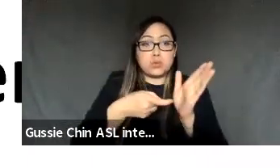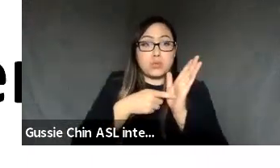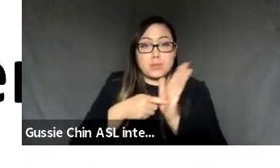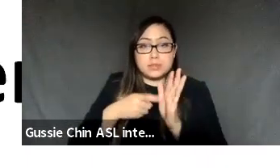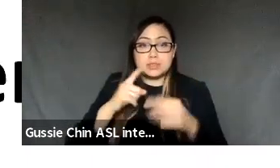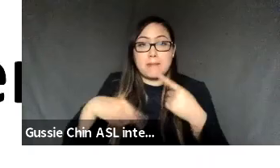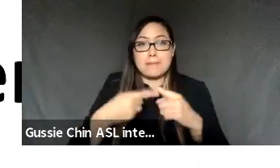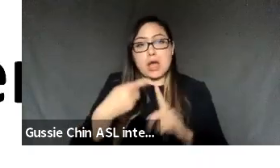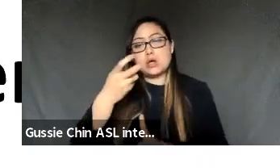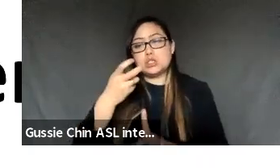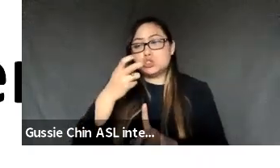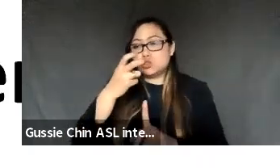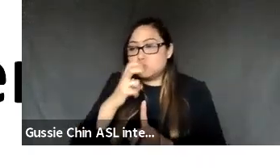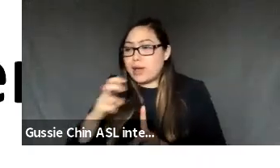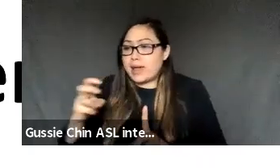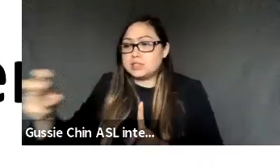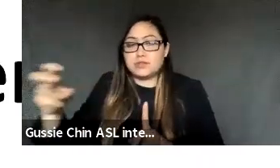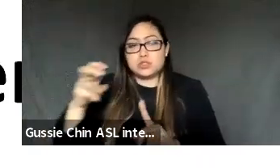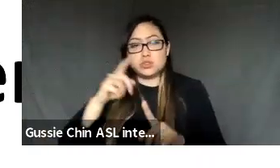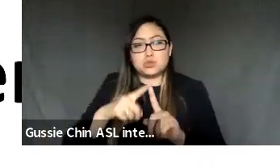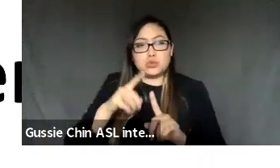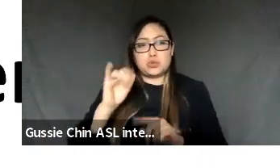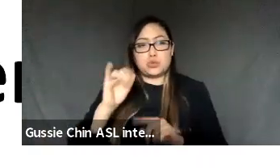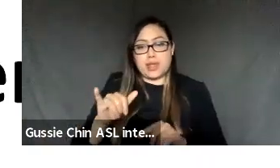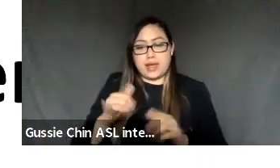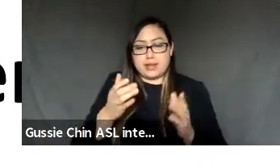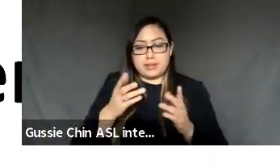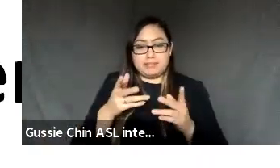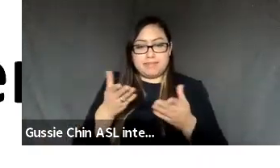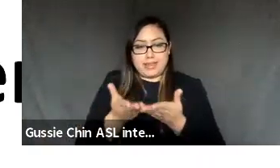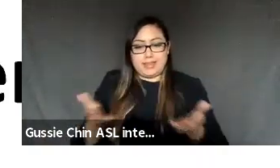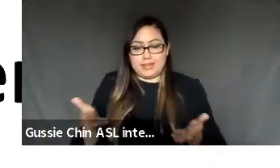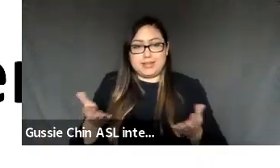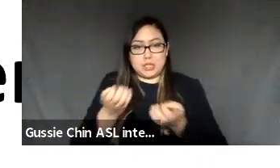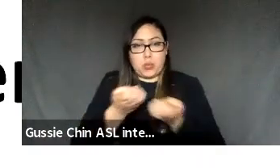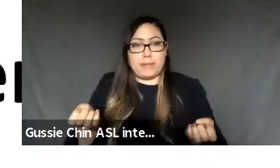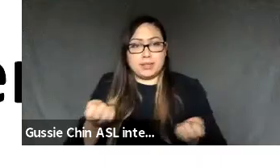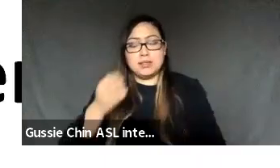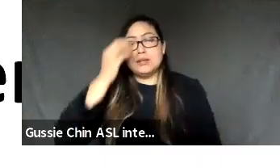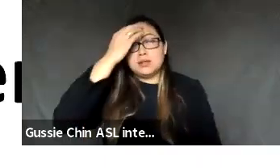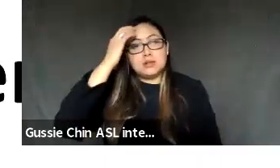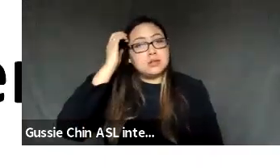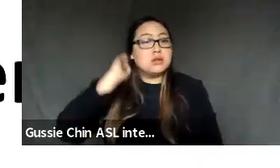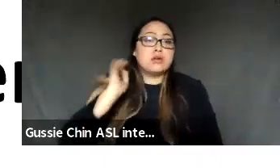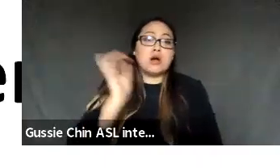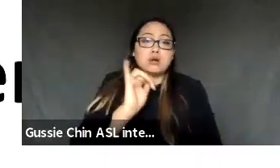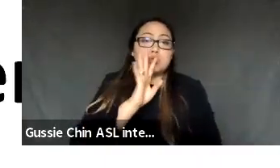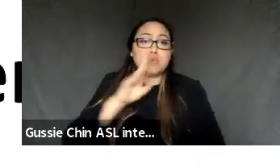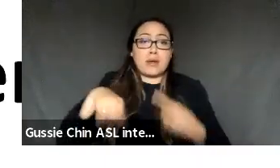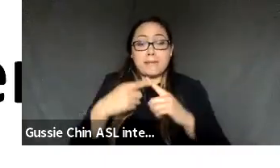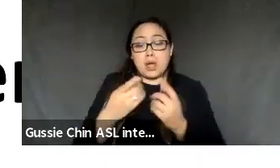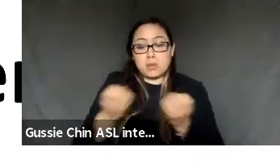about, transferring onto these surfaces. But we do also address equipment that you will